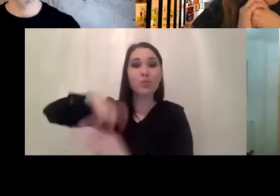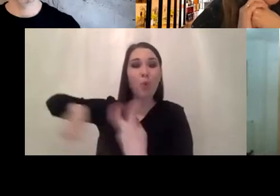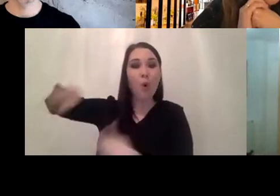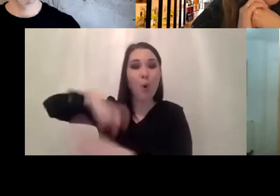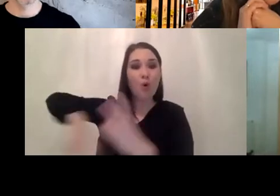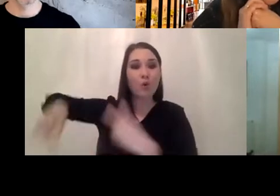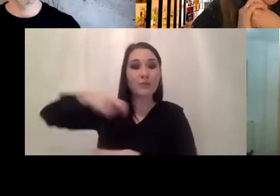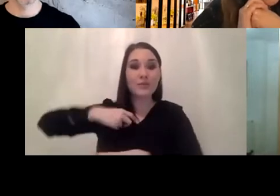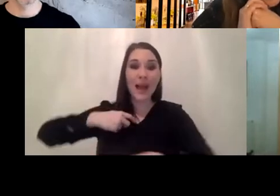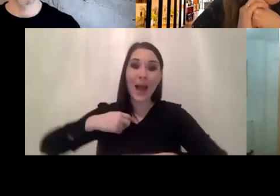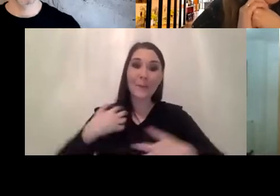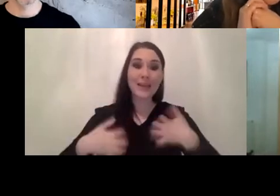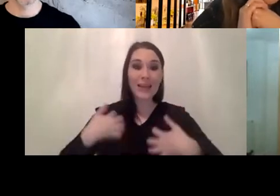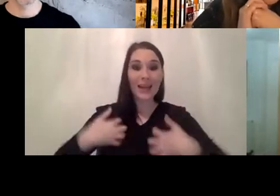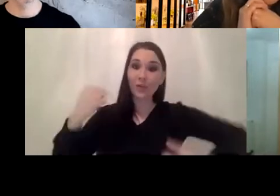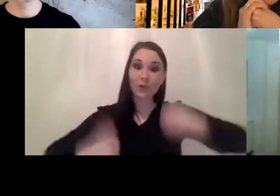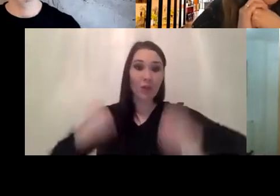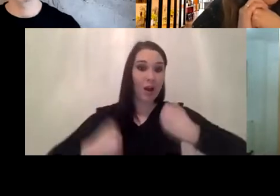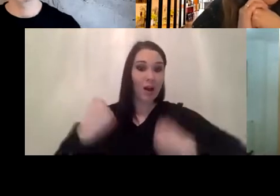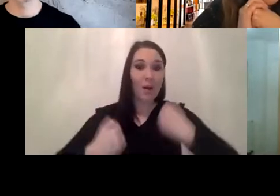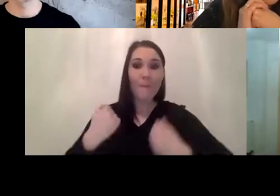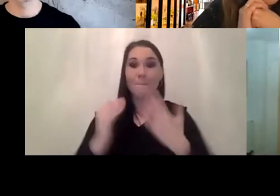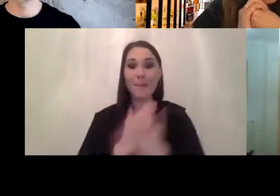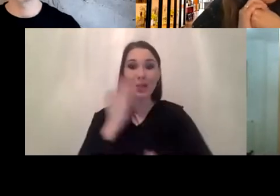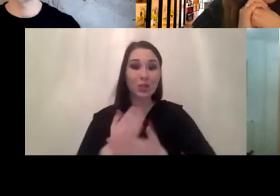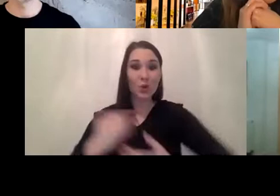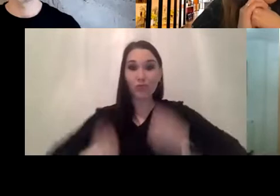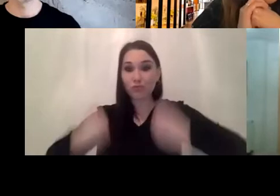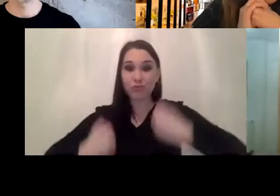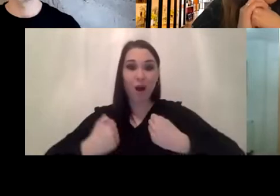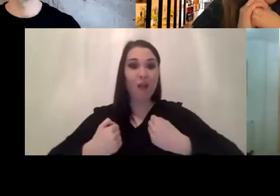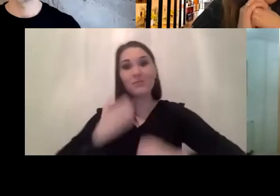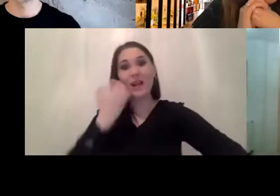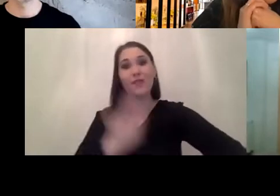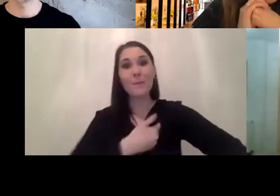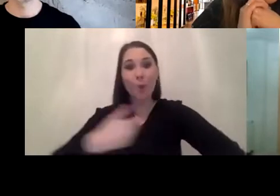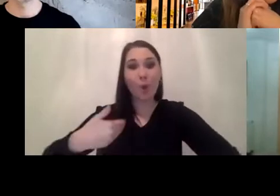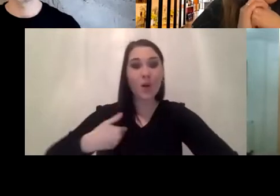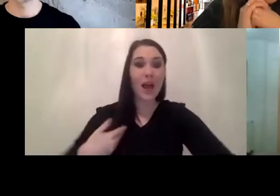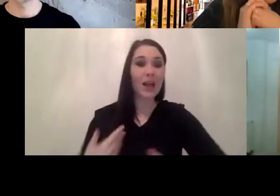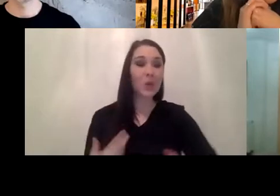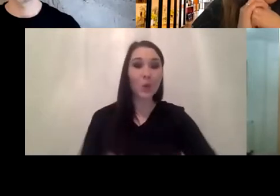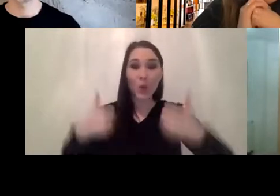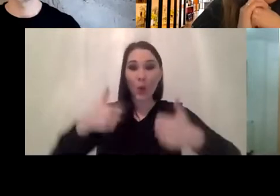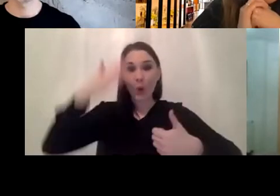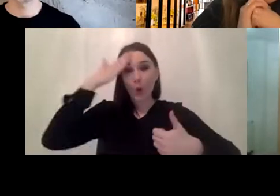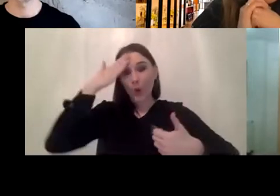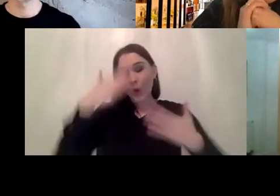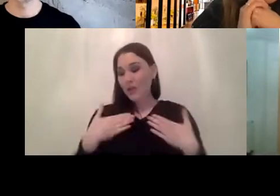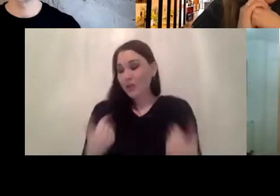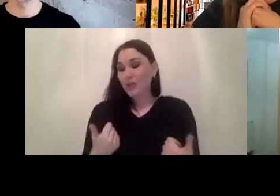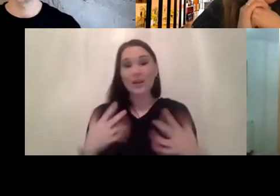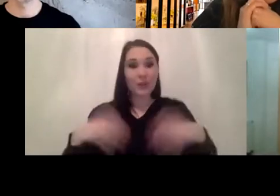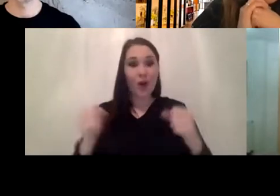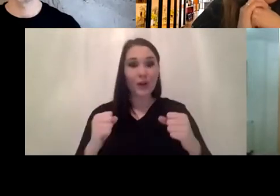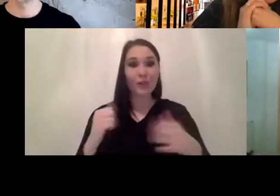keen runner, I have been for years, but making sure, I run every morning, which for me is a real sort of good mental start and sets me up for the